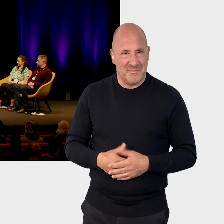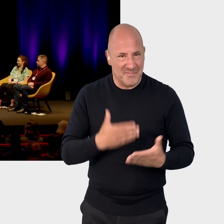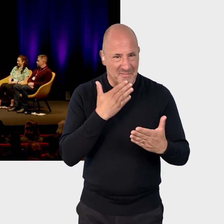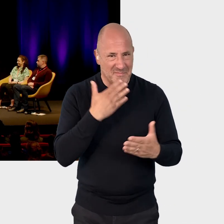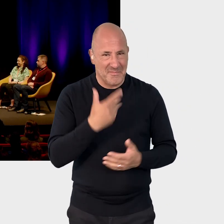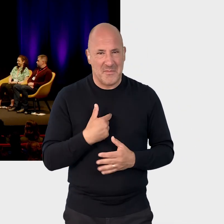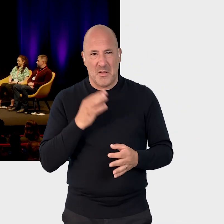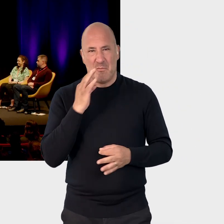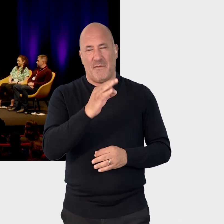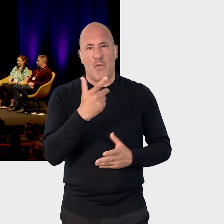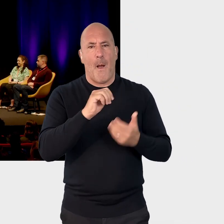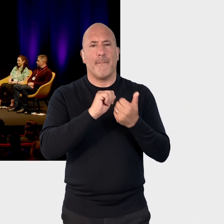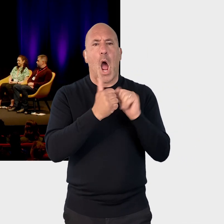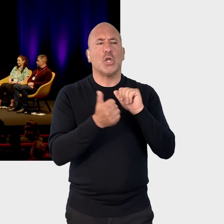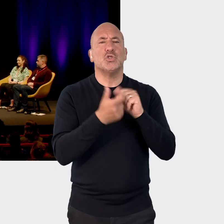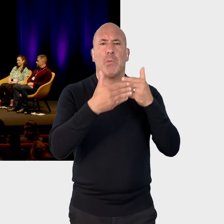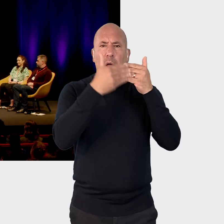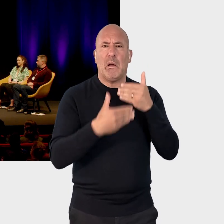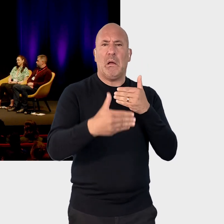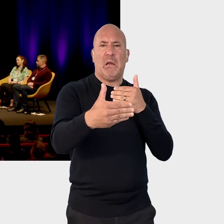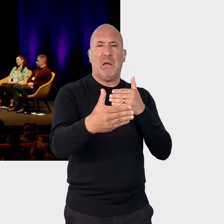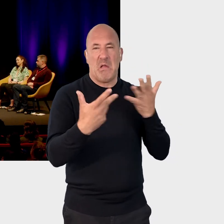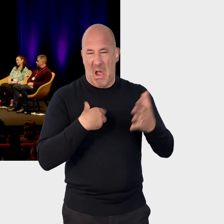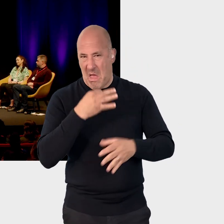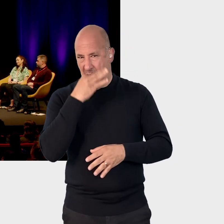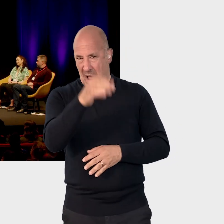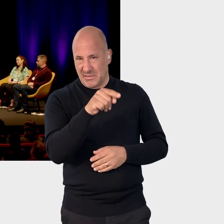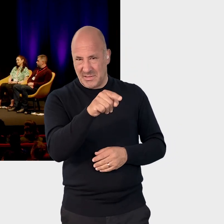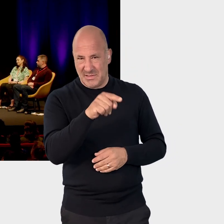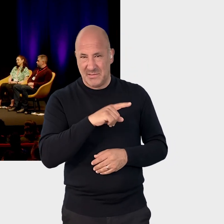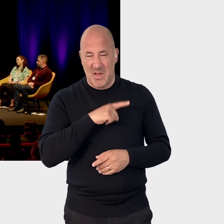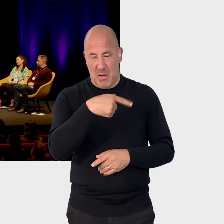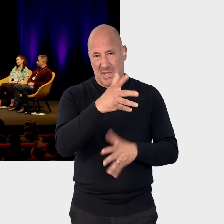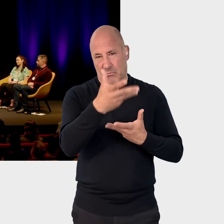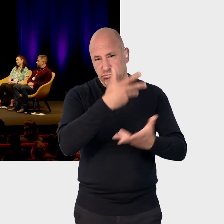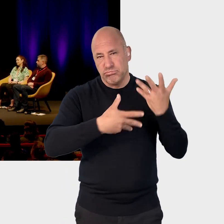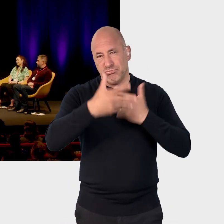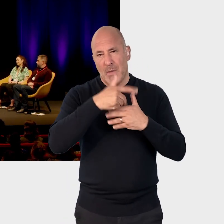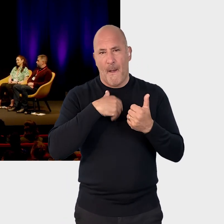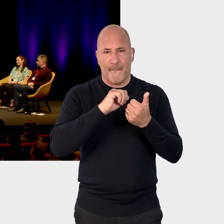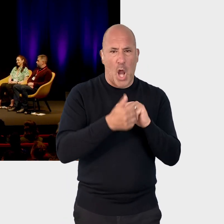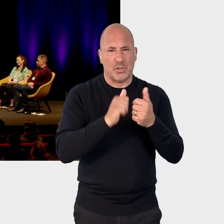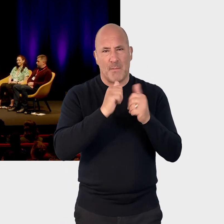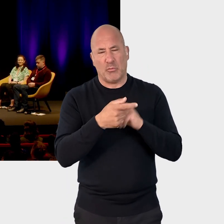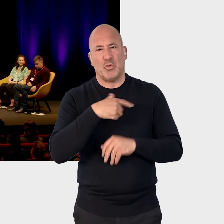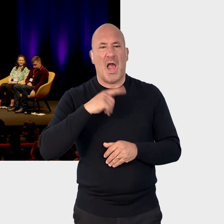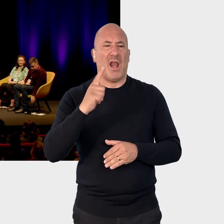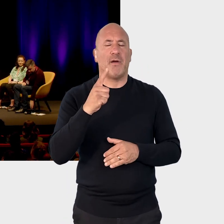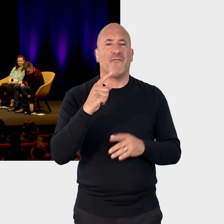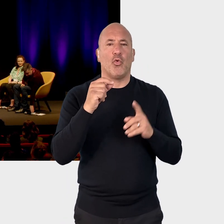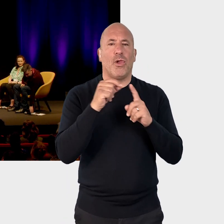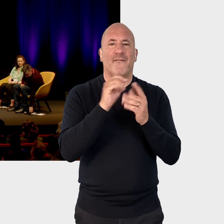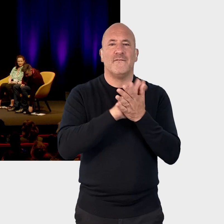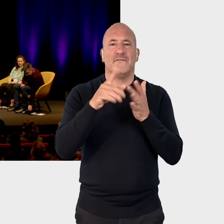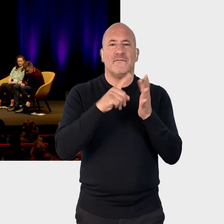thank you. And then a question around the kind of longevity of partnerships. And I guess I'll ask you this time, because you talked